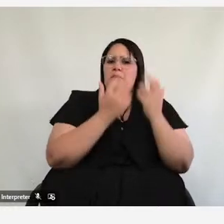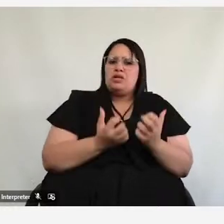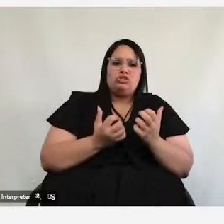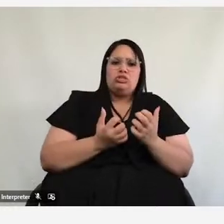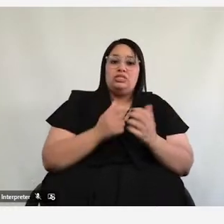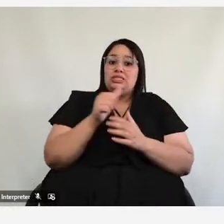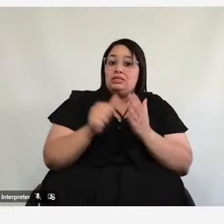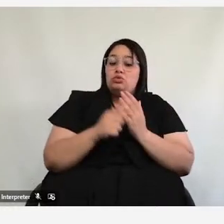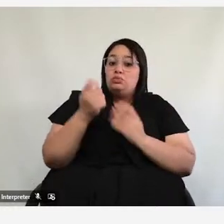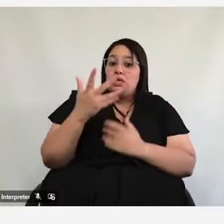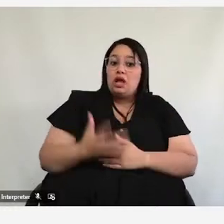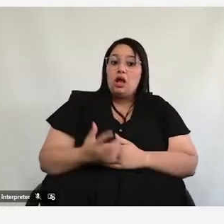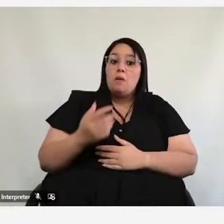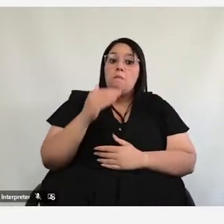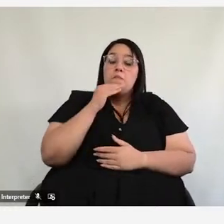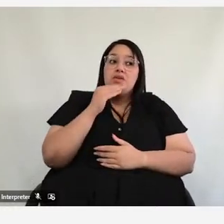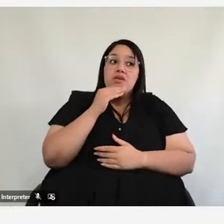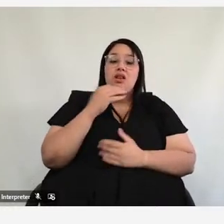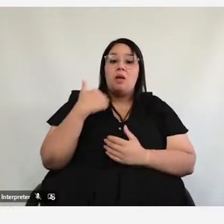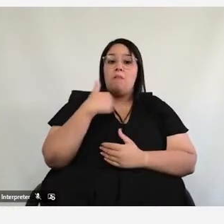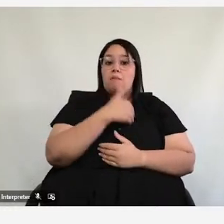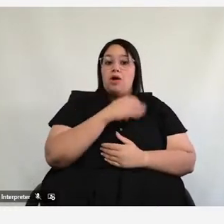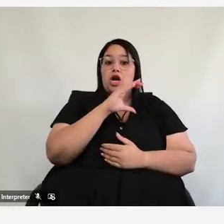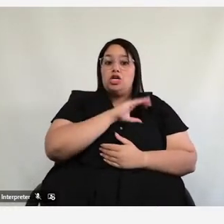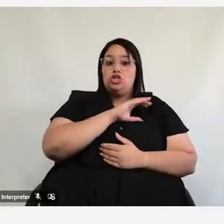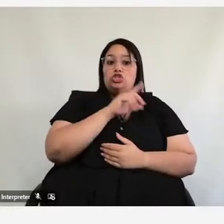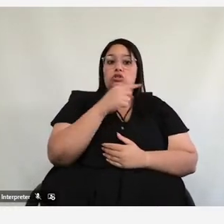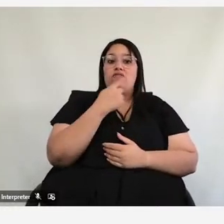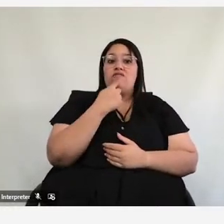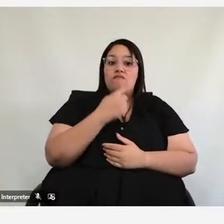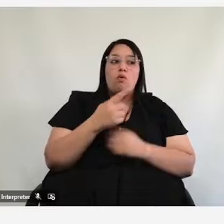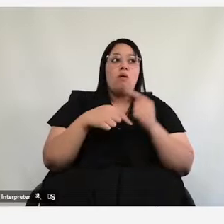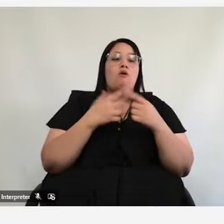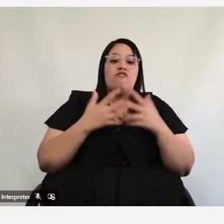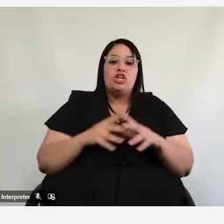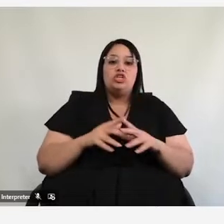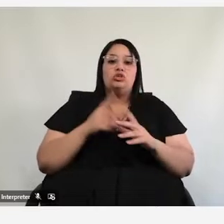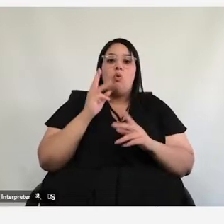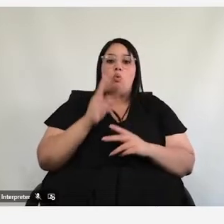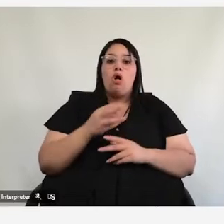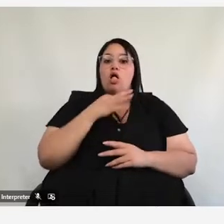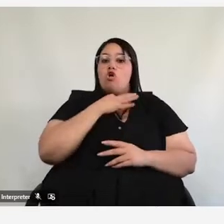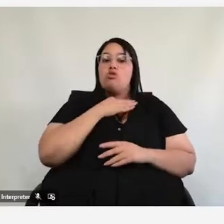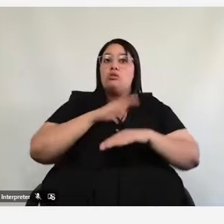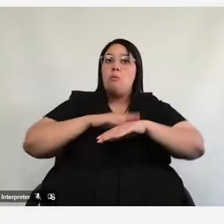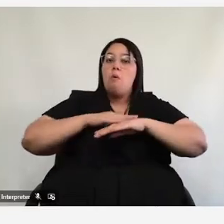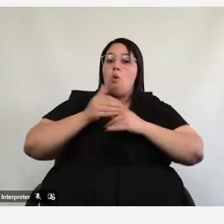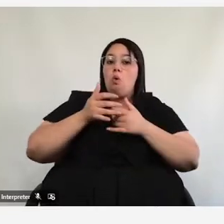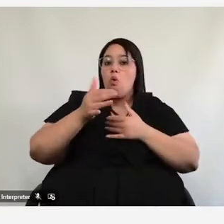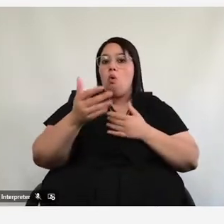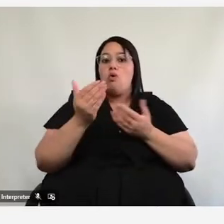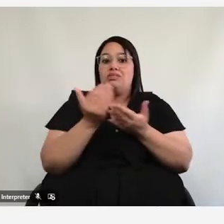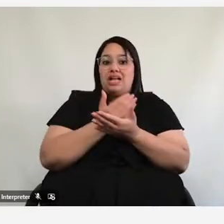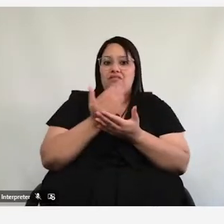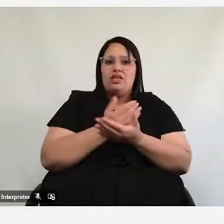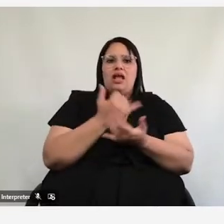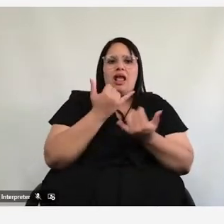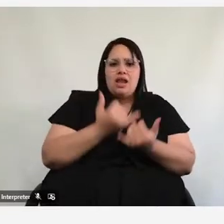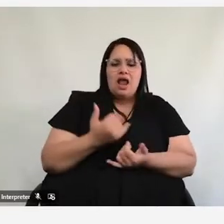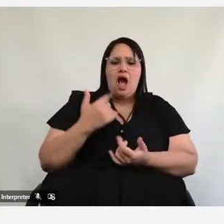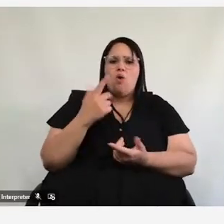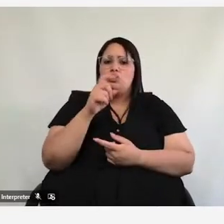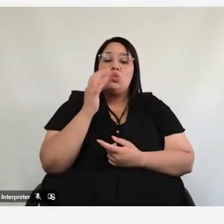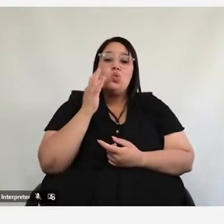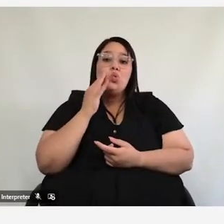Deputy Speaker, so which means that Member Christian spoke about how there's going to be risks going into our reserves. Now the question is, when